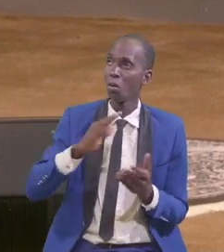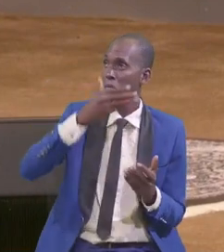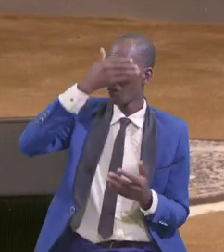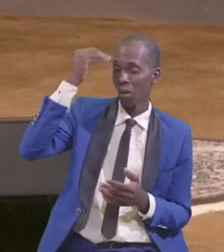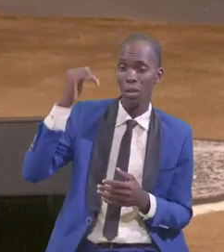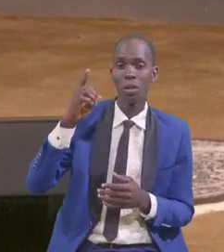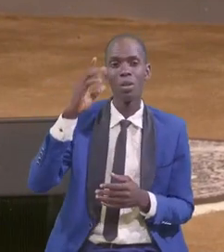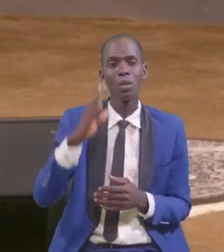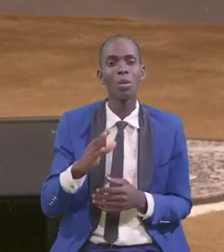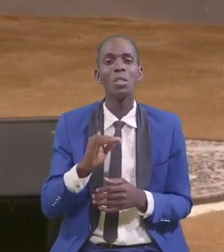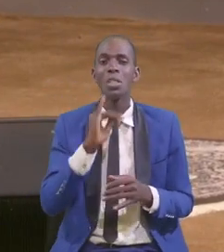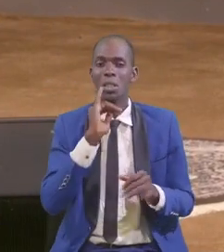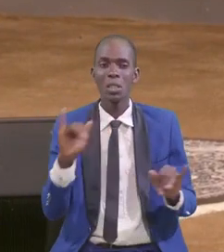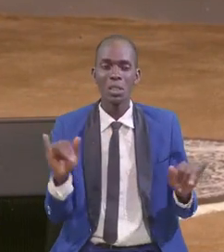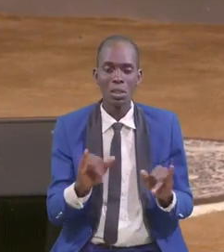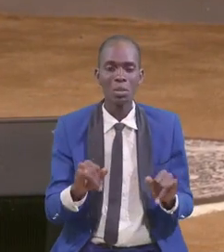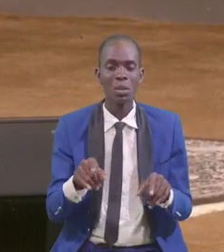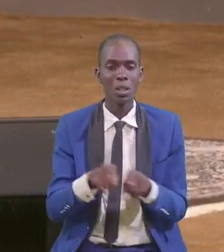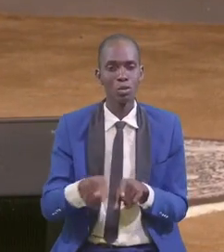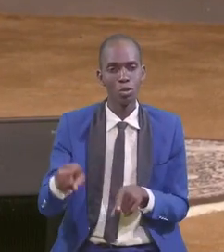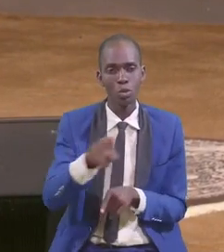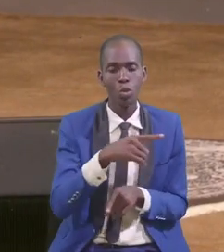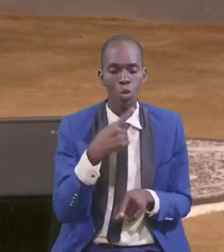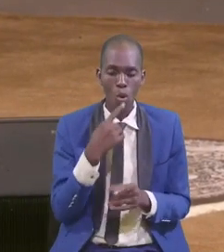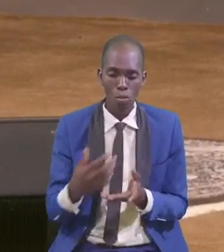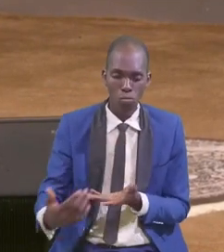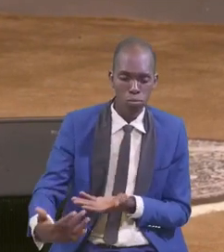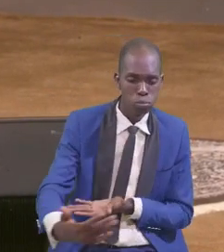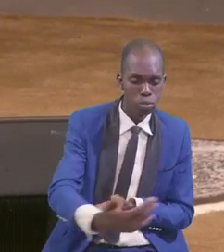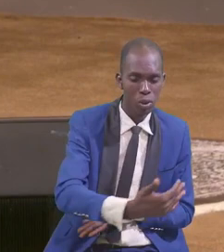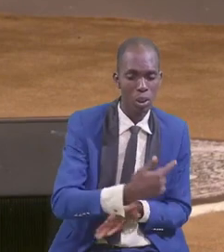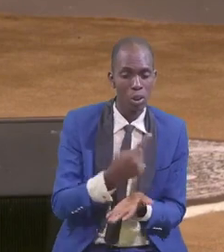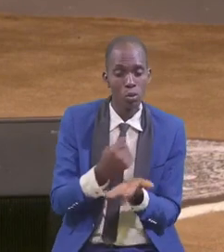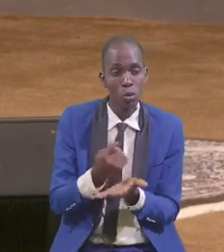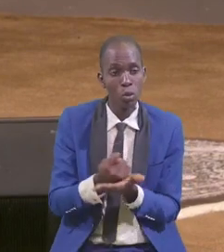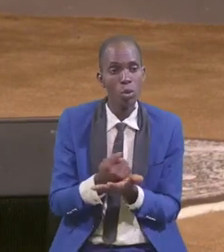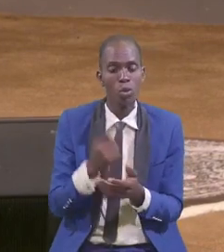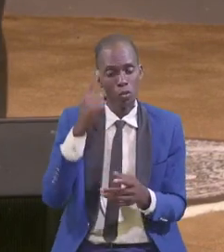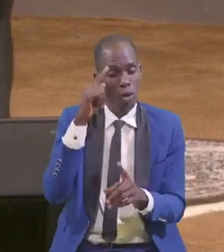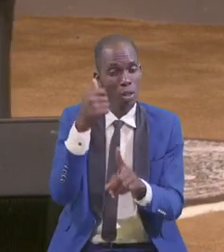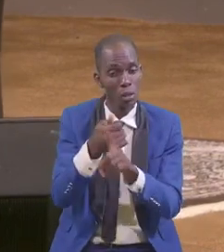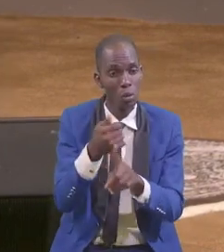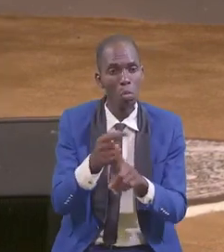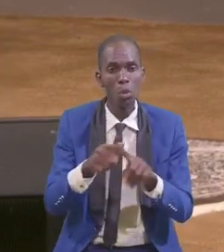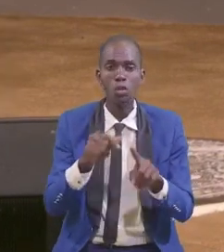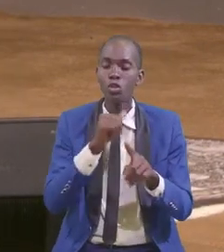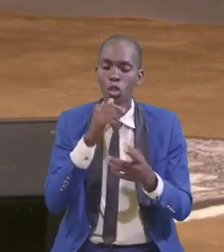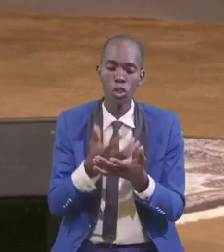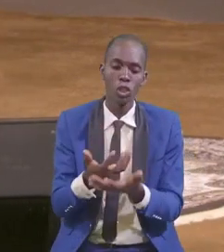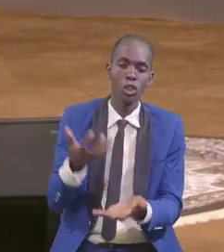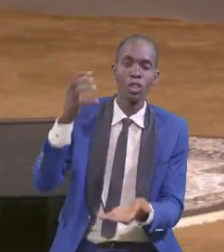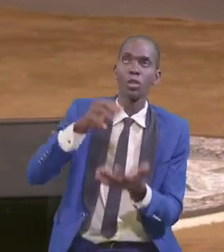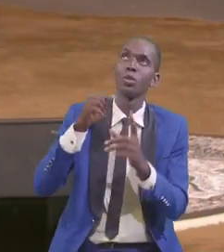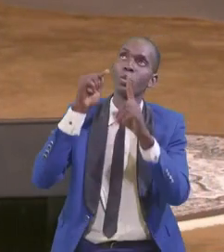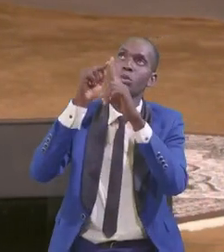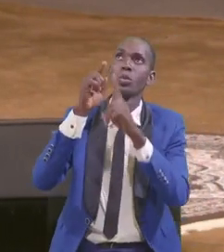that layeth up treasure for himself and is not rich towards God. We're coming to point